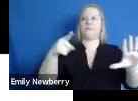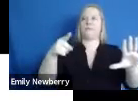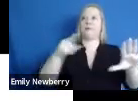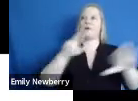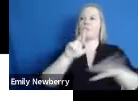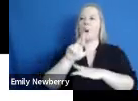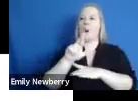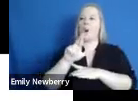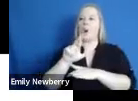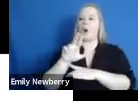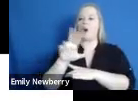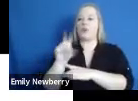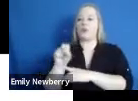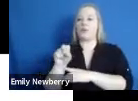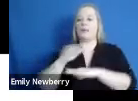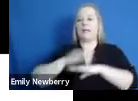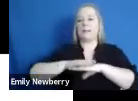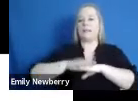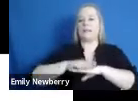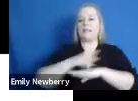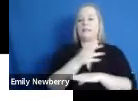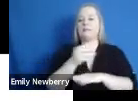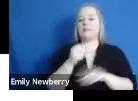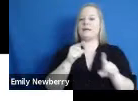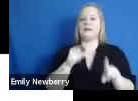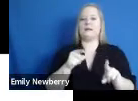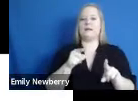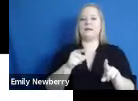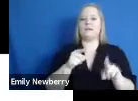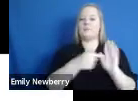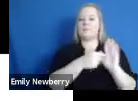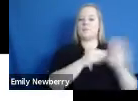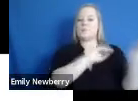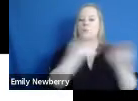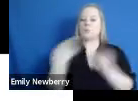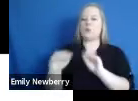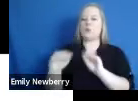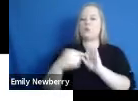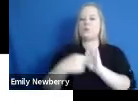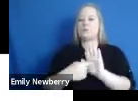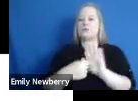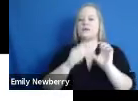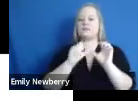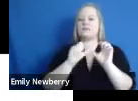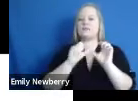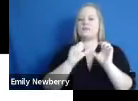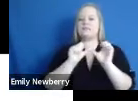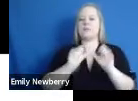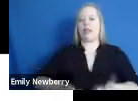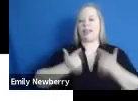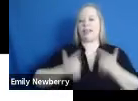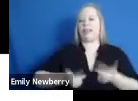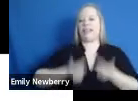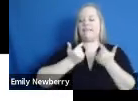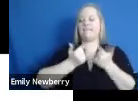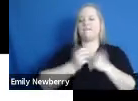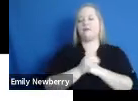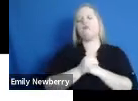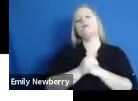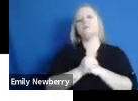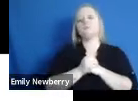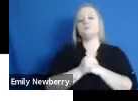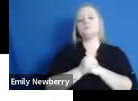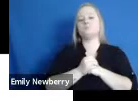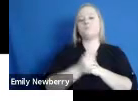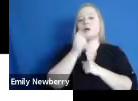we're trying to move into that, demonstration of sustainable living as well. So it's not just really